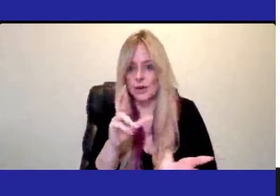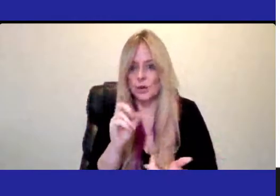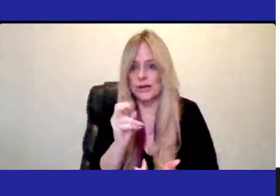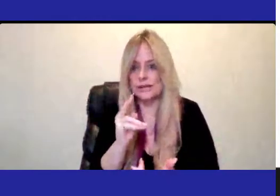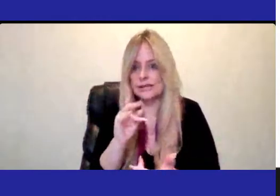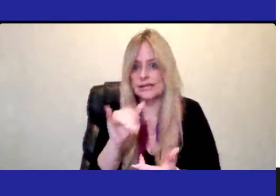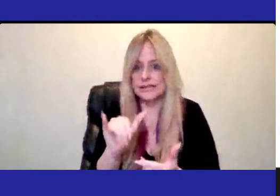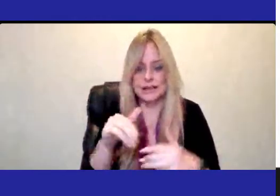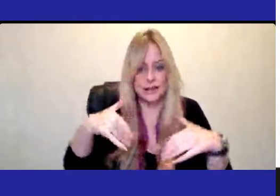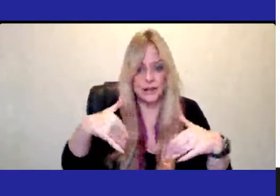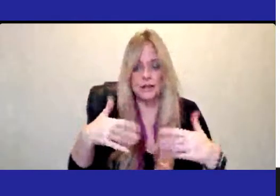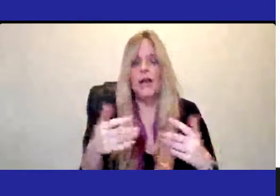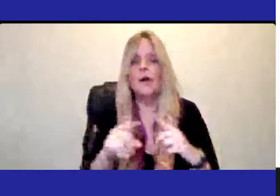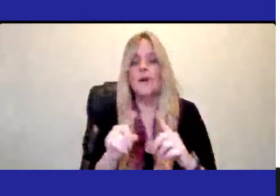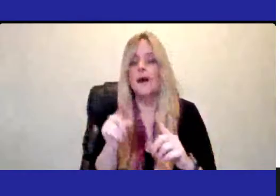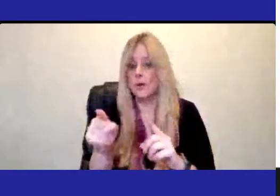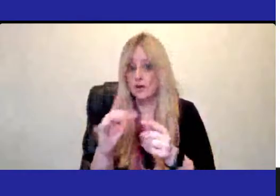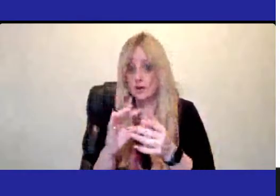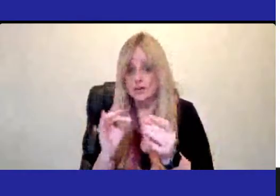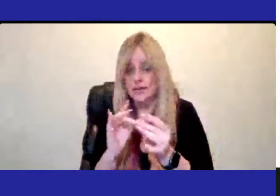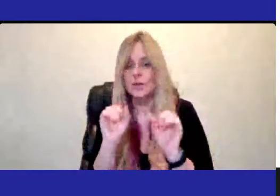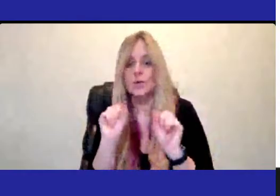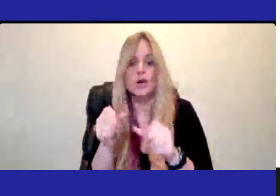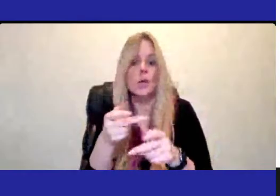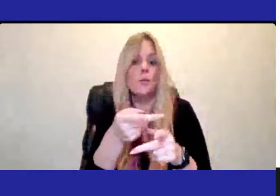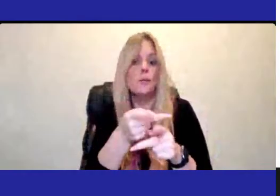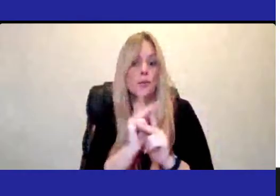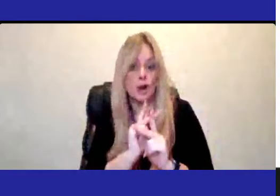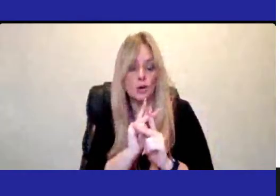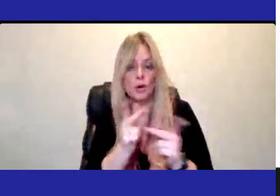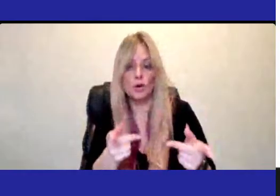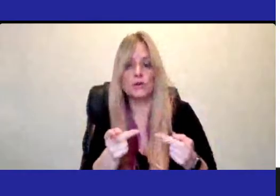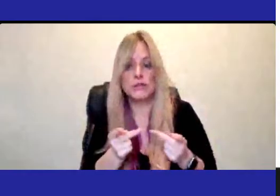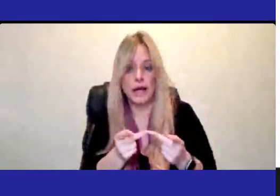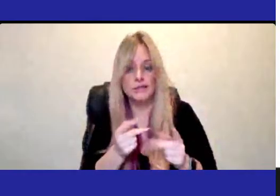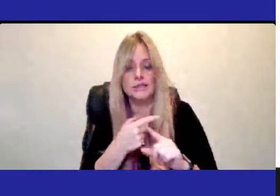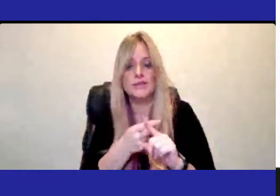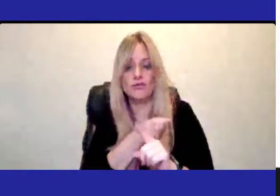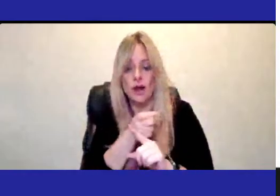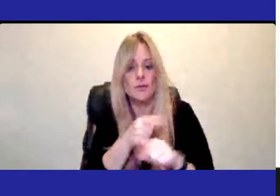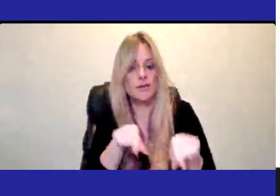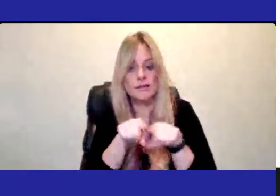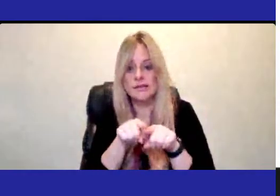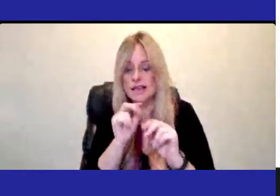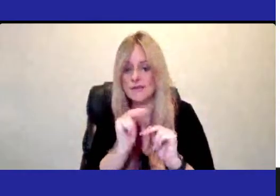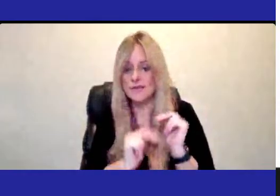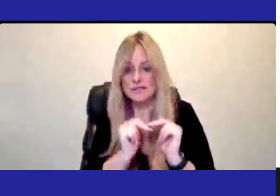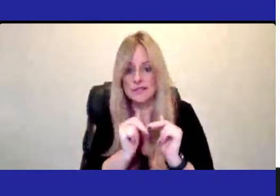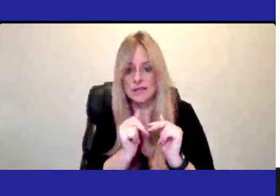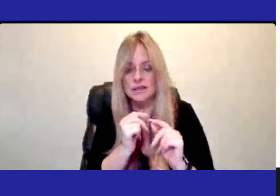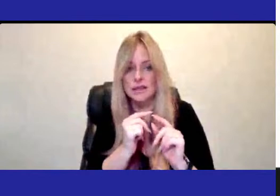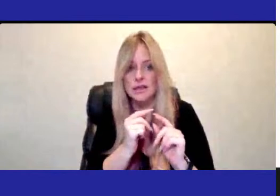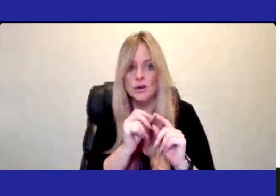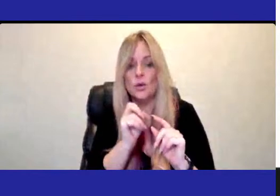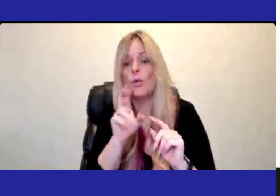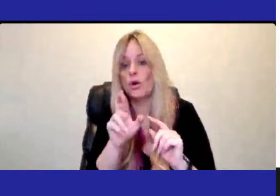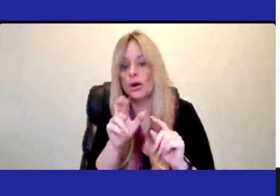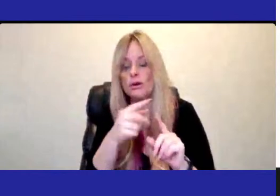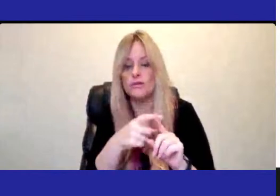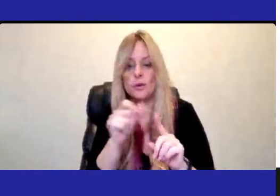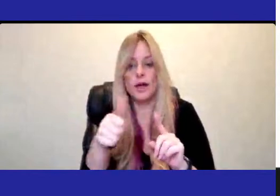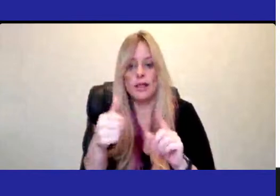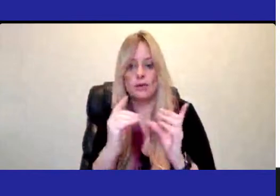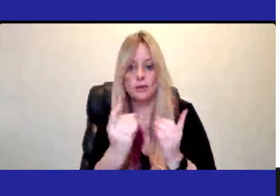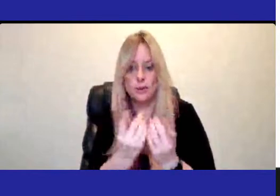you're saying, we could borrow slots from the same facility or across the department. So